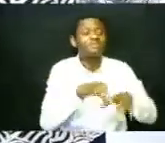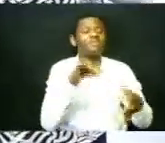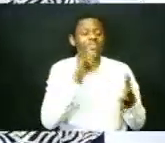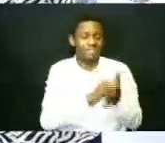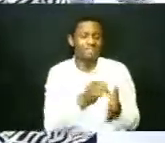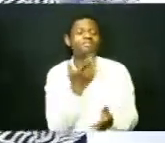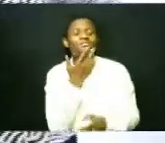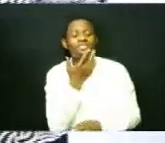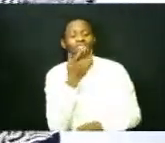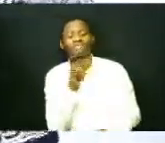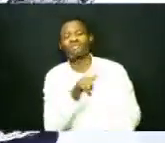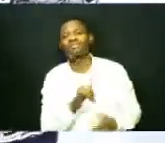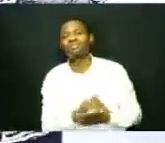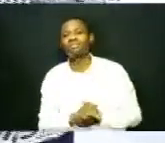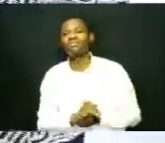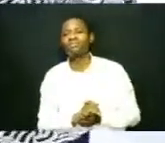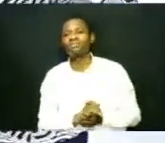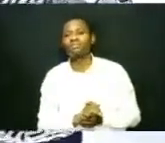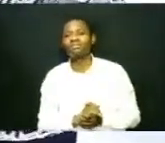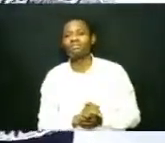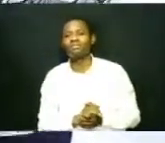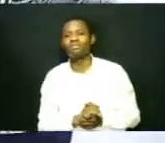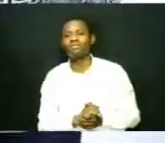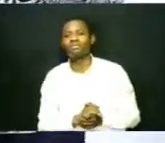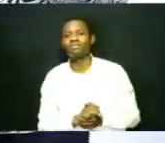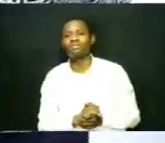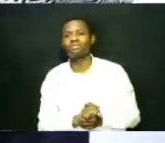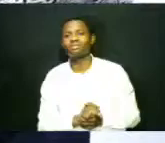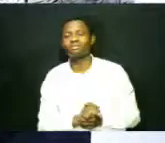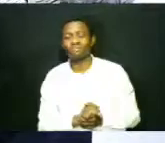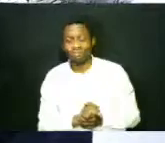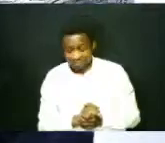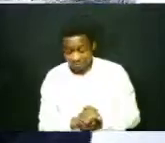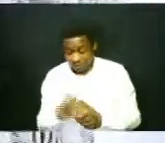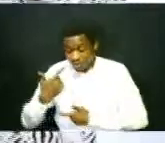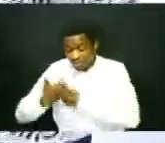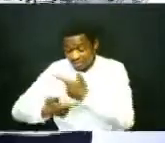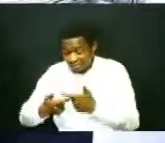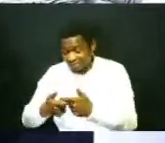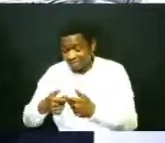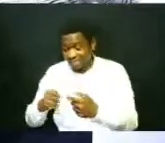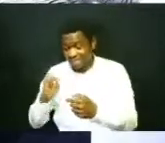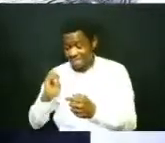favor. So grace is the stationary energy.